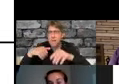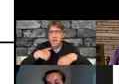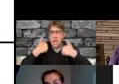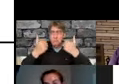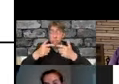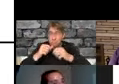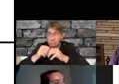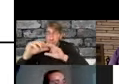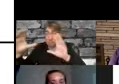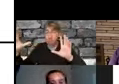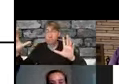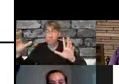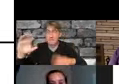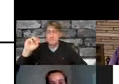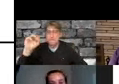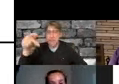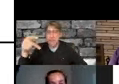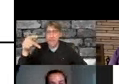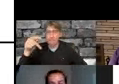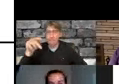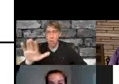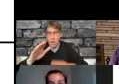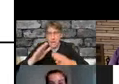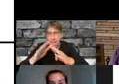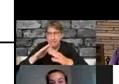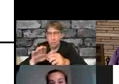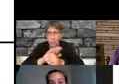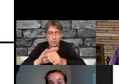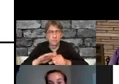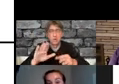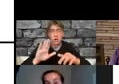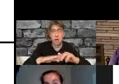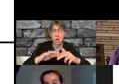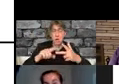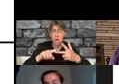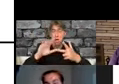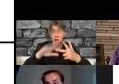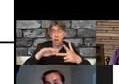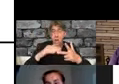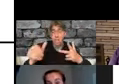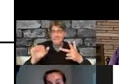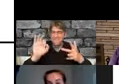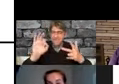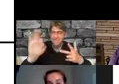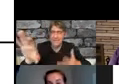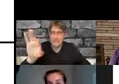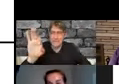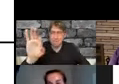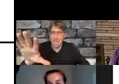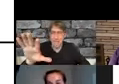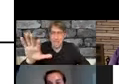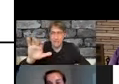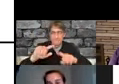in your neighborhood. The online feedback form allows you to suggest specific retailers you would like to see participate in the